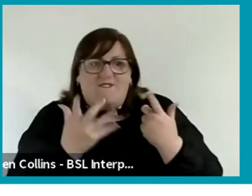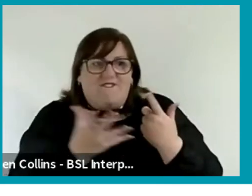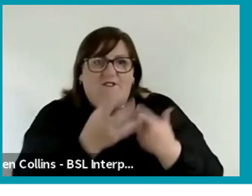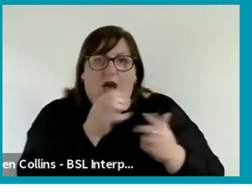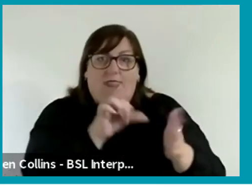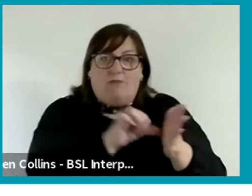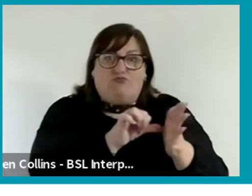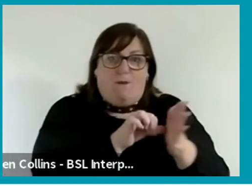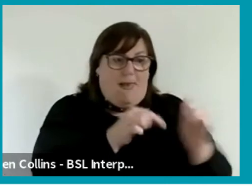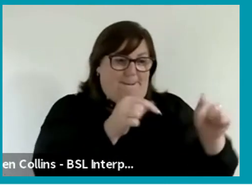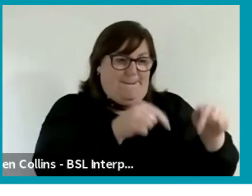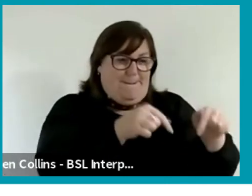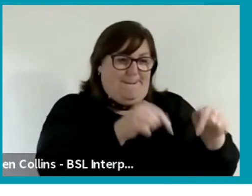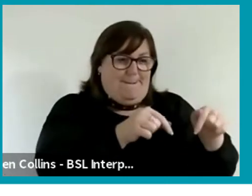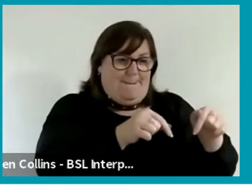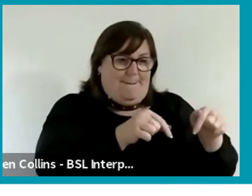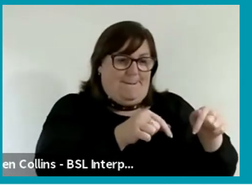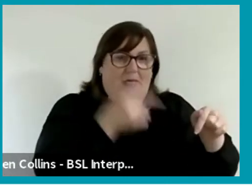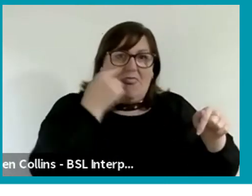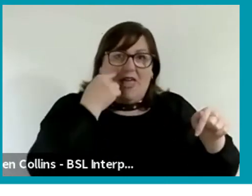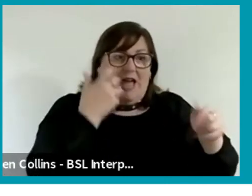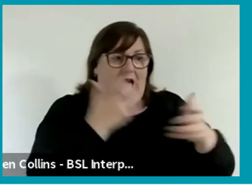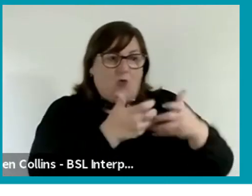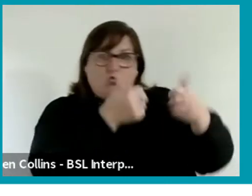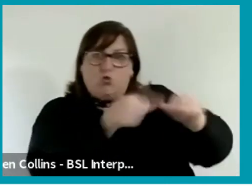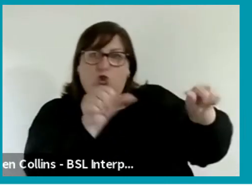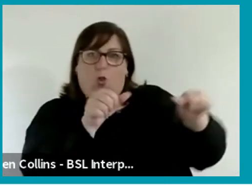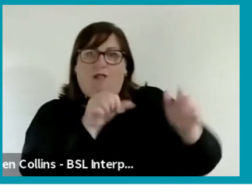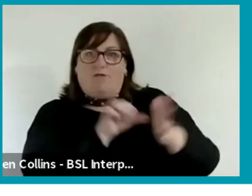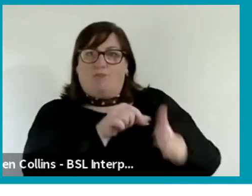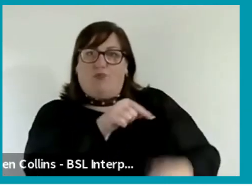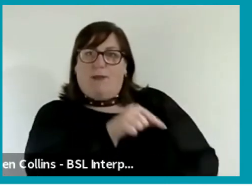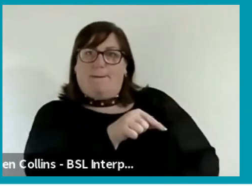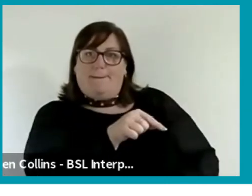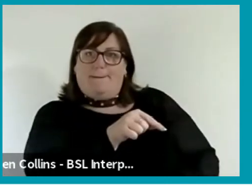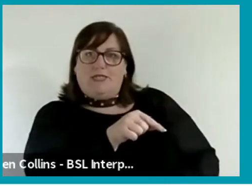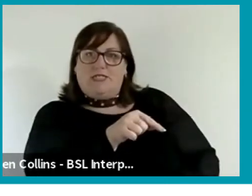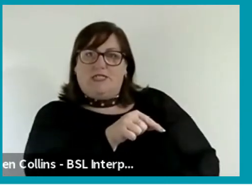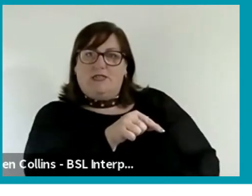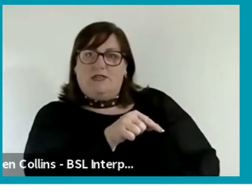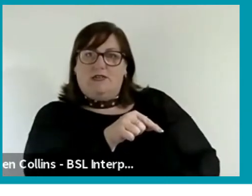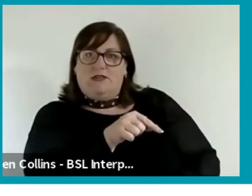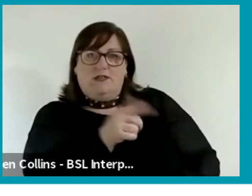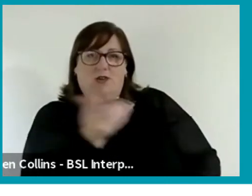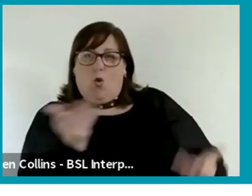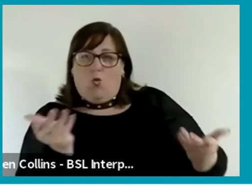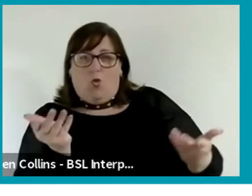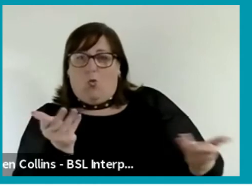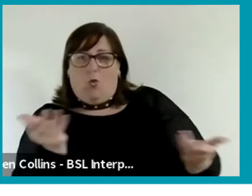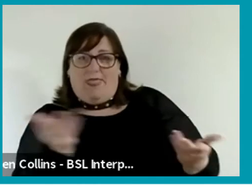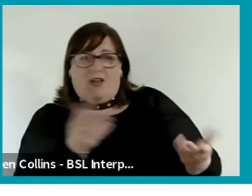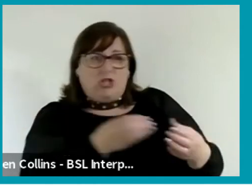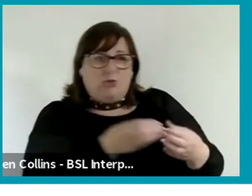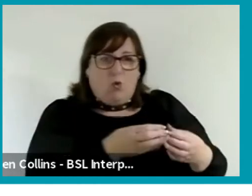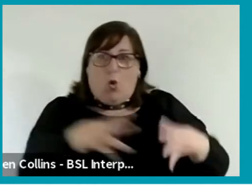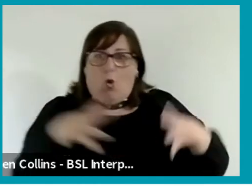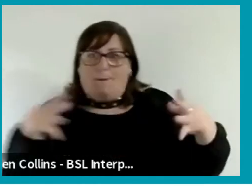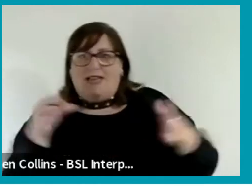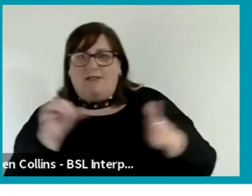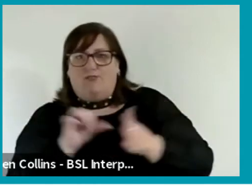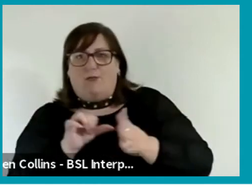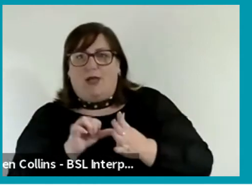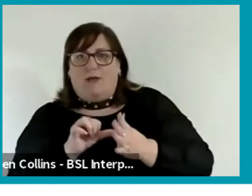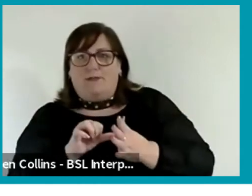as many of those as we can, and then until we can tackle, and hopefully then tackle all the bigger issues to make us completely inclusive, you know?